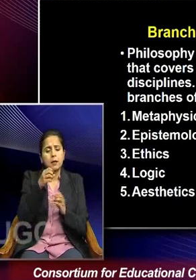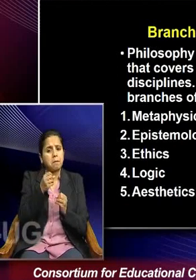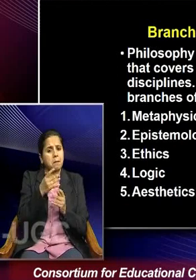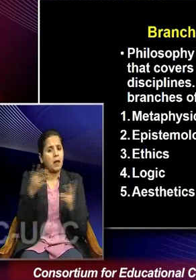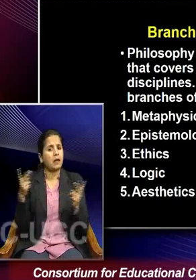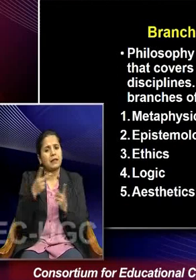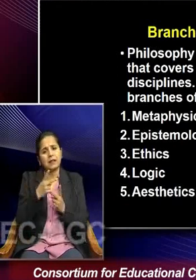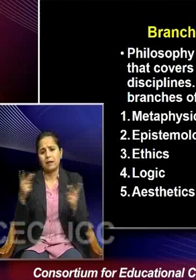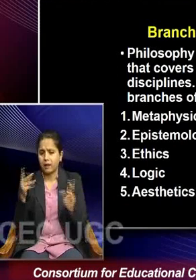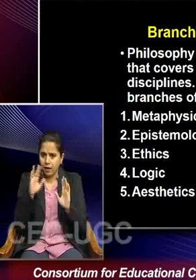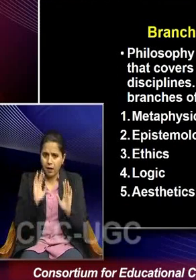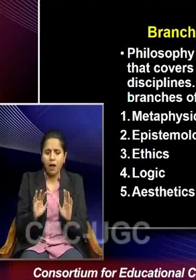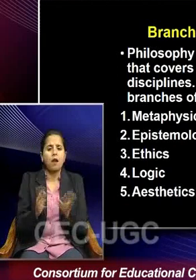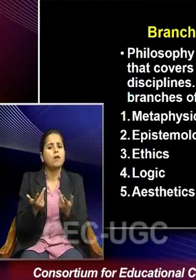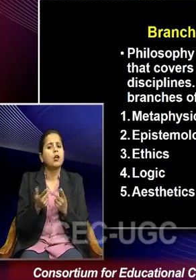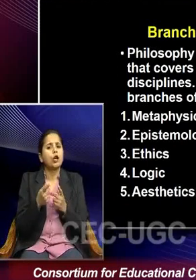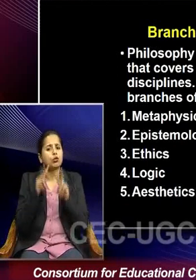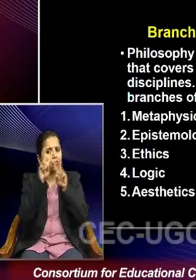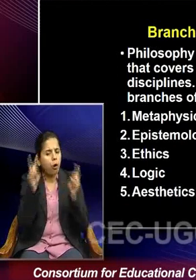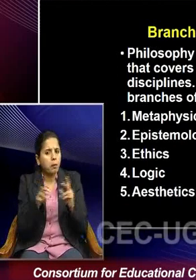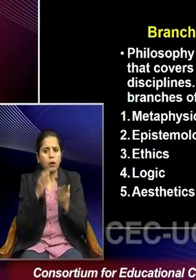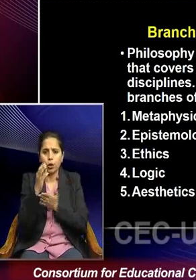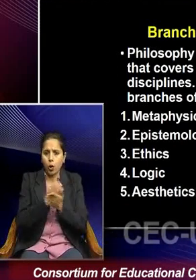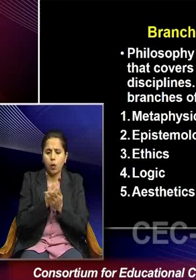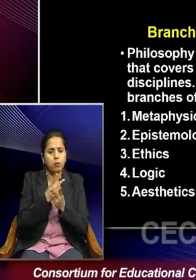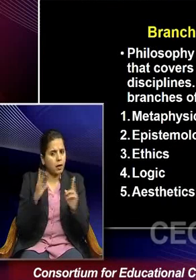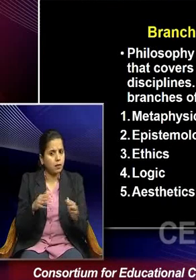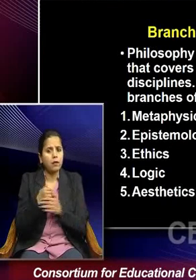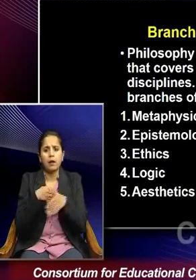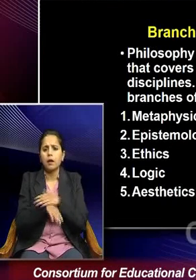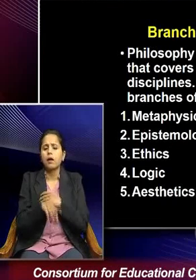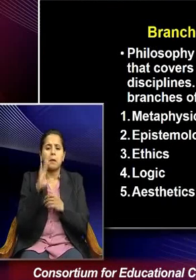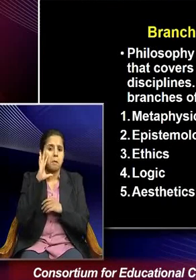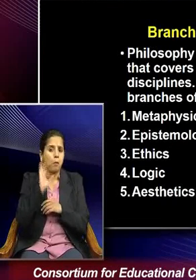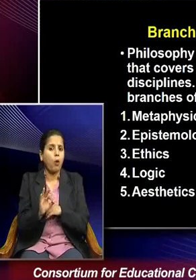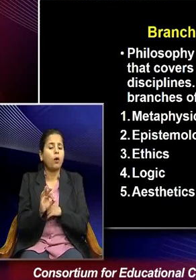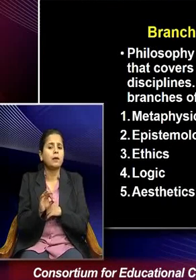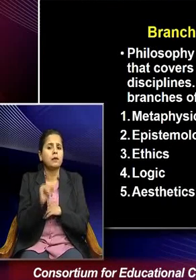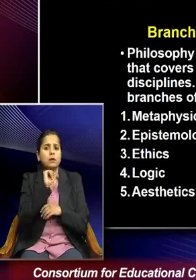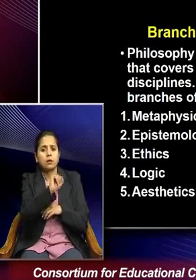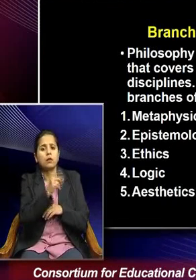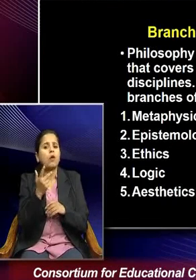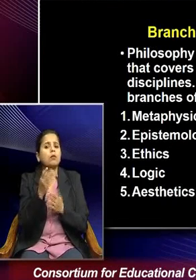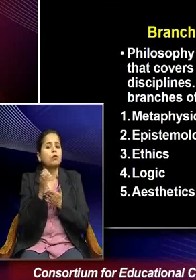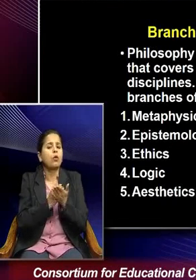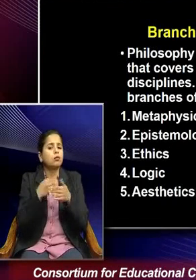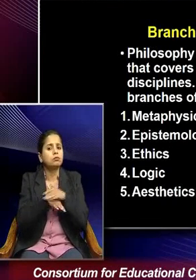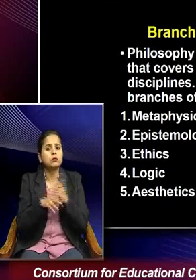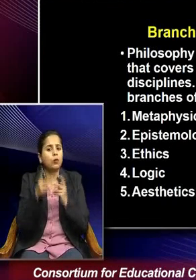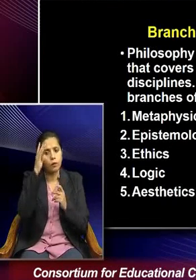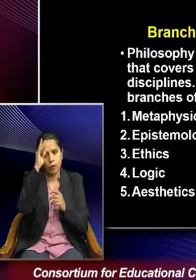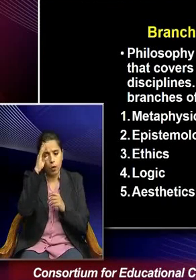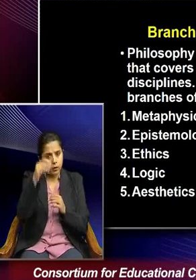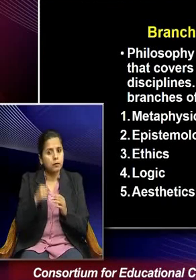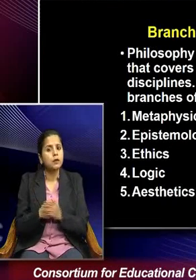different topics and disciplines. Some of the main branches of philosophy include